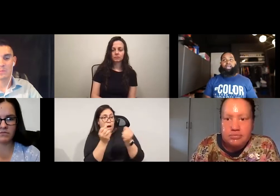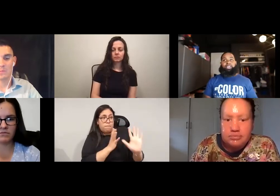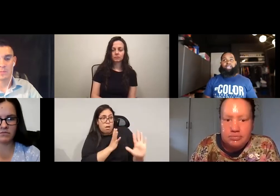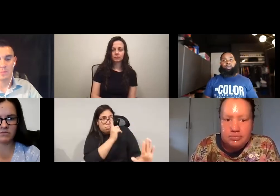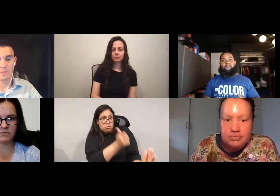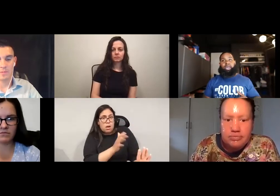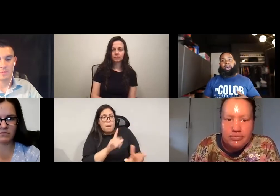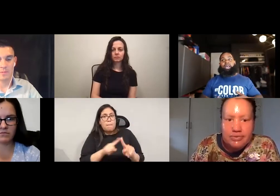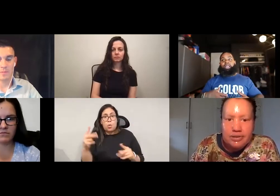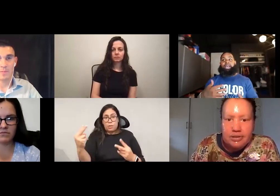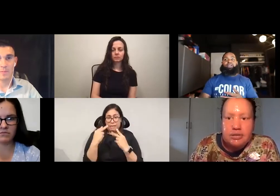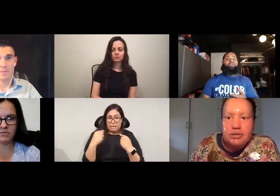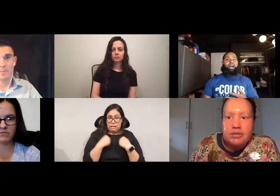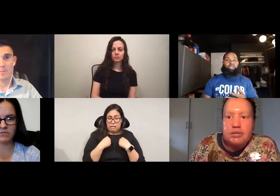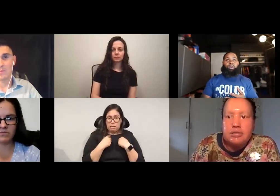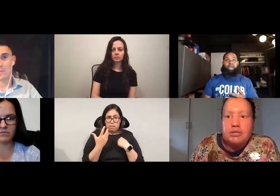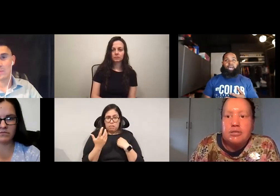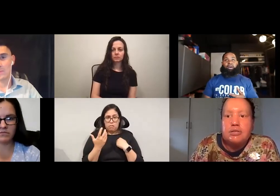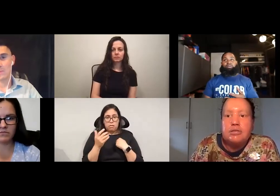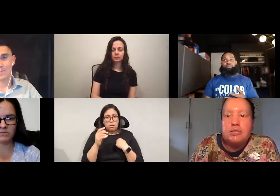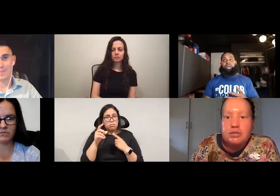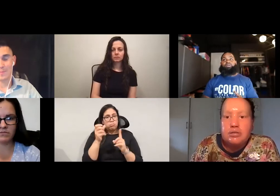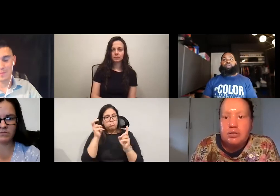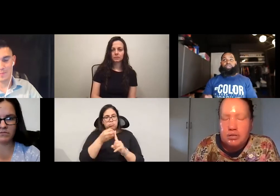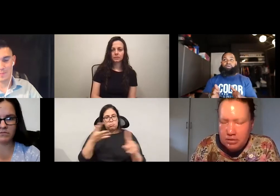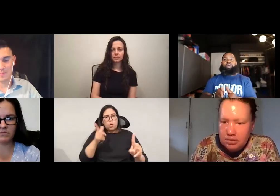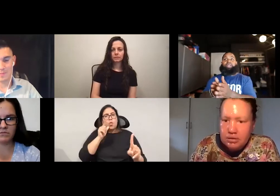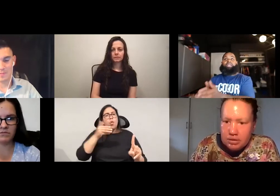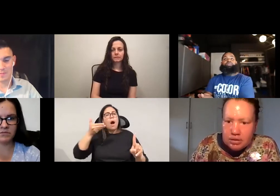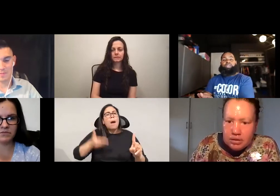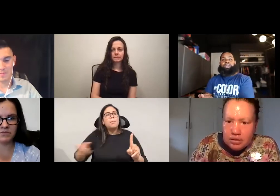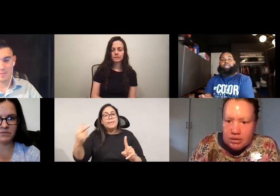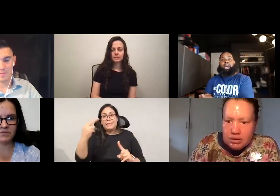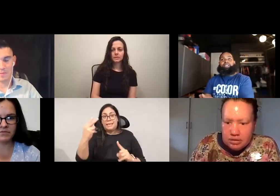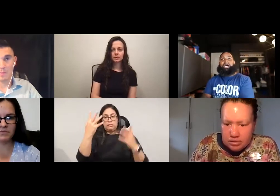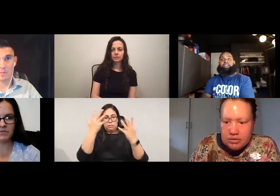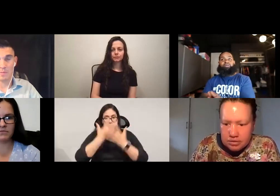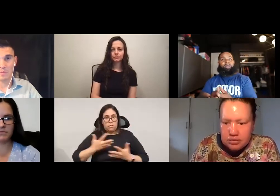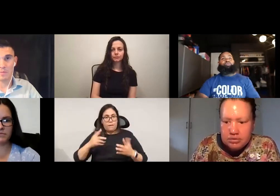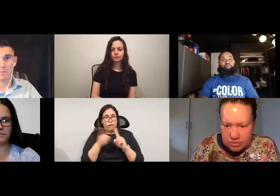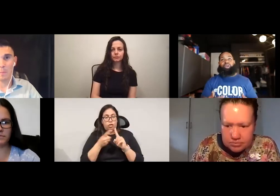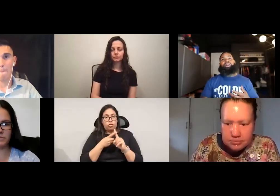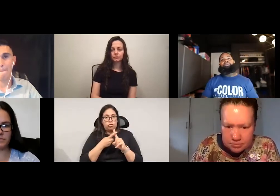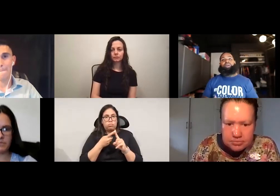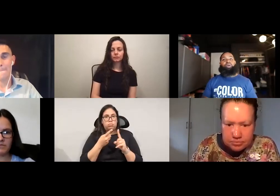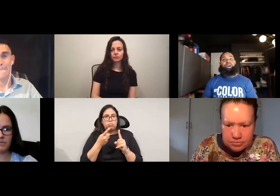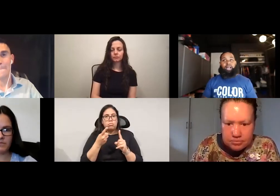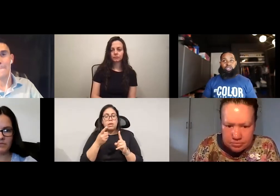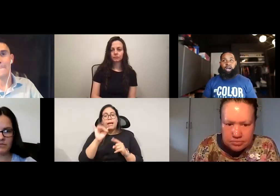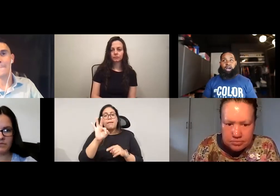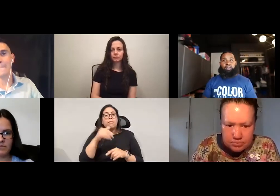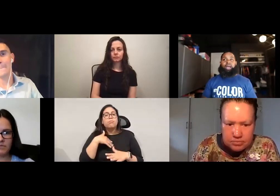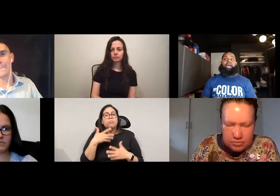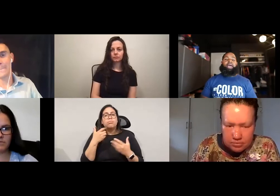Right? Like, is that the way that defines who I am? If you see me in this position outside of me pulling up in a car that